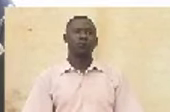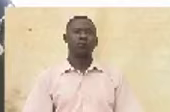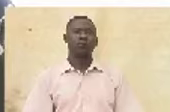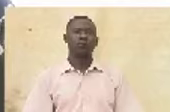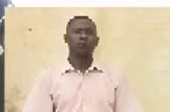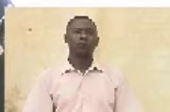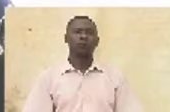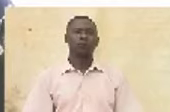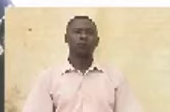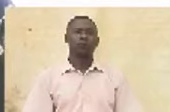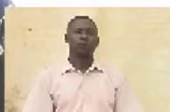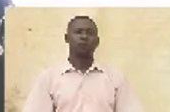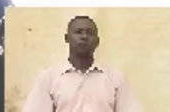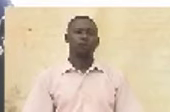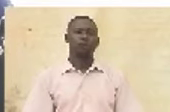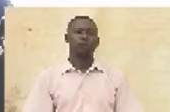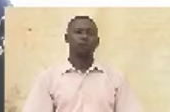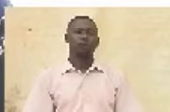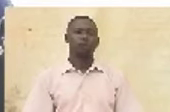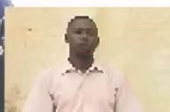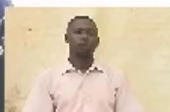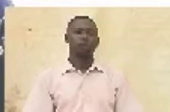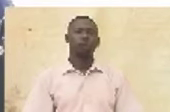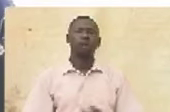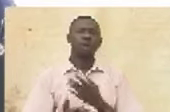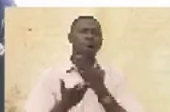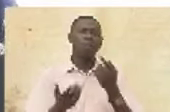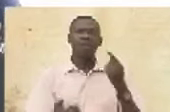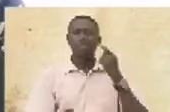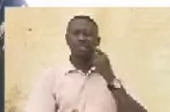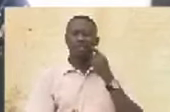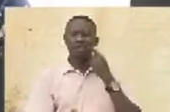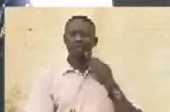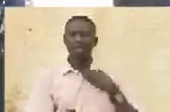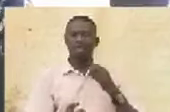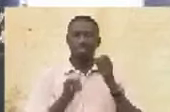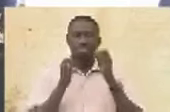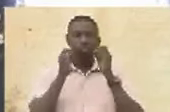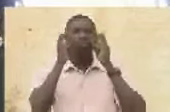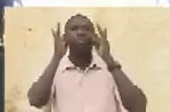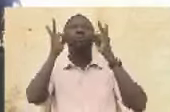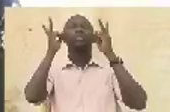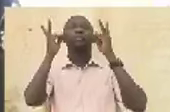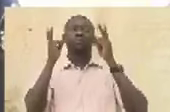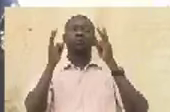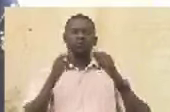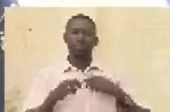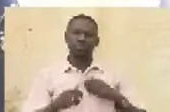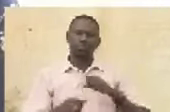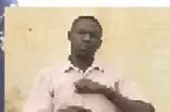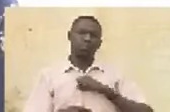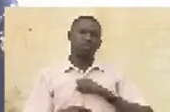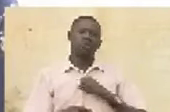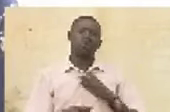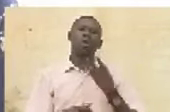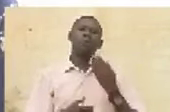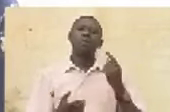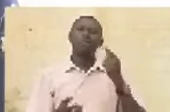And how many days did it take you to regain yourself? Ay tili gelle si. Ay ta tili gelle la pour ye fan